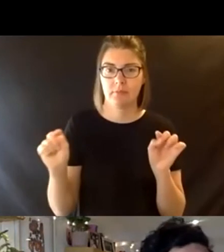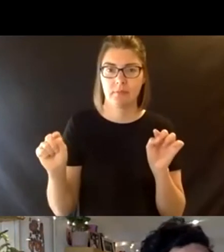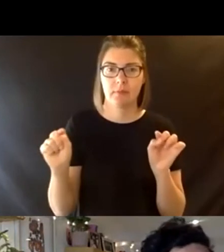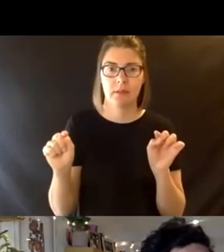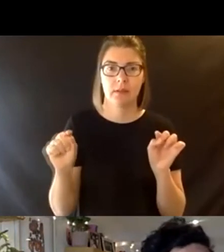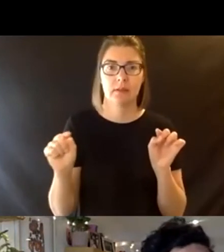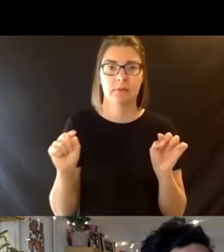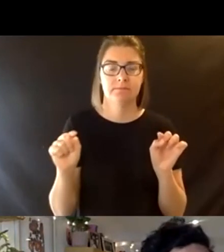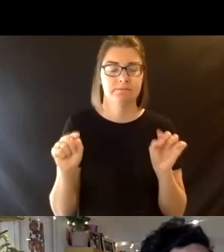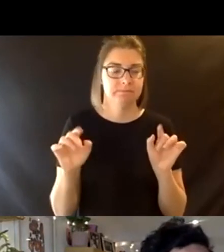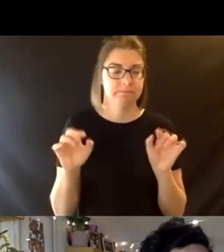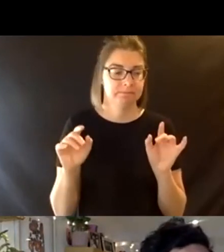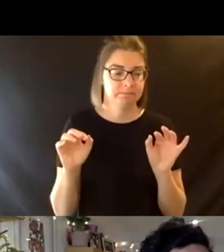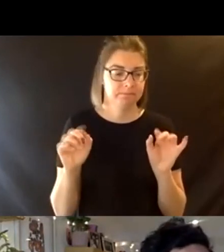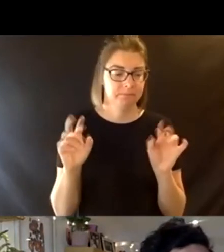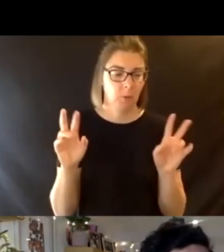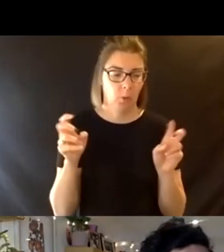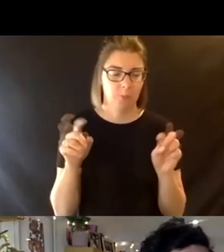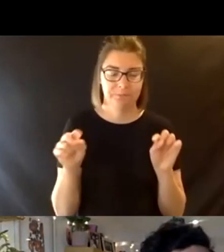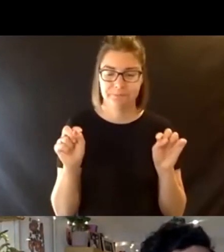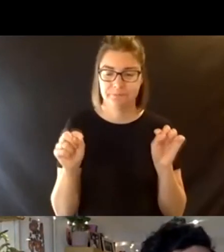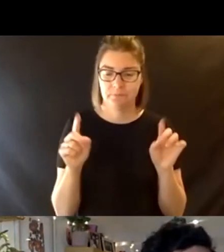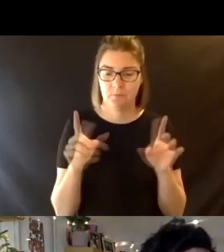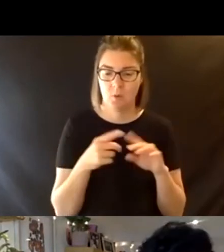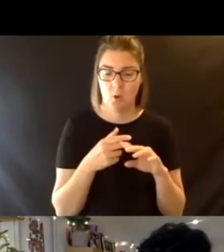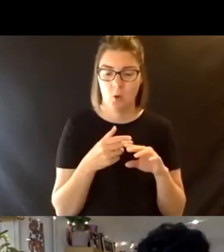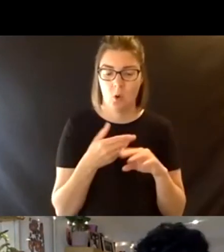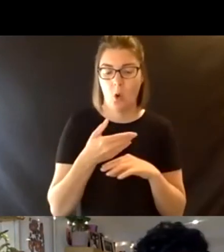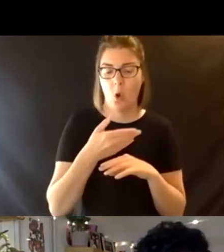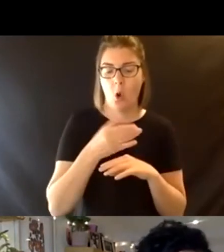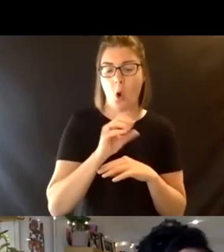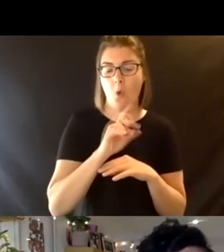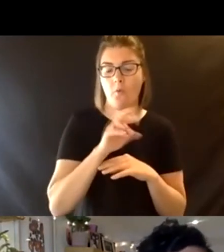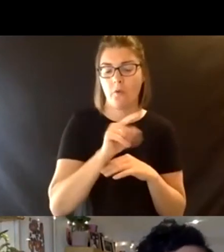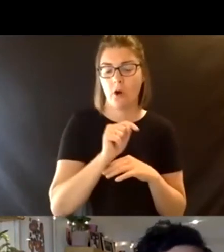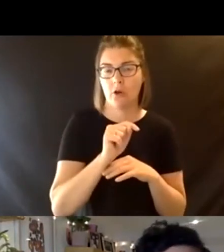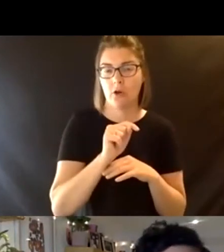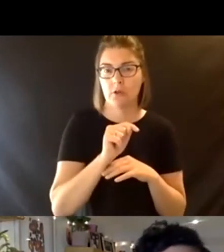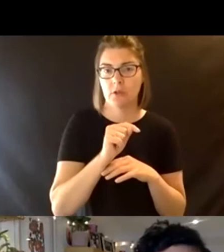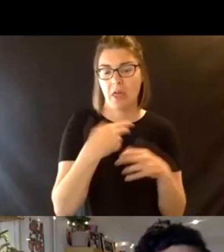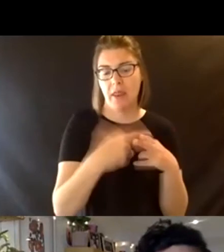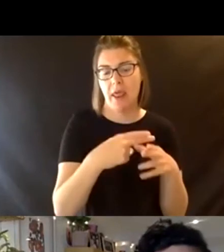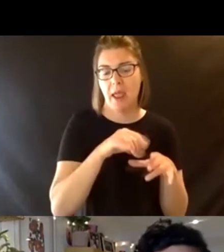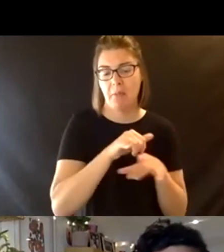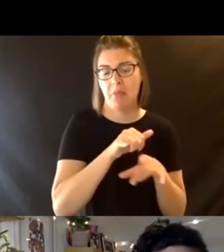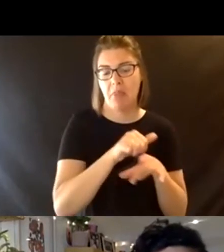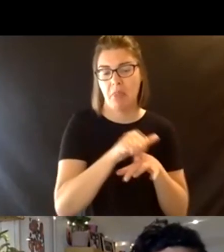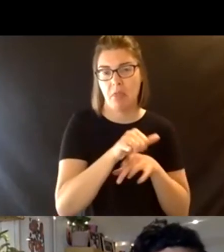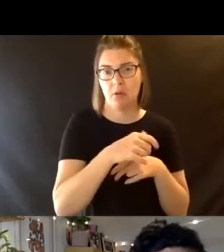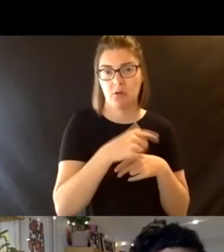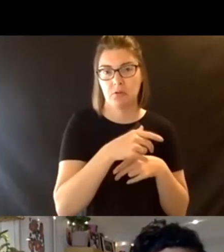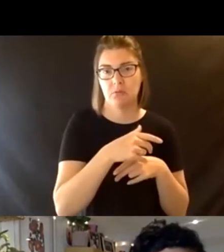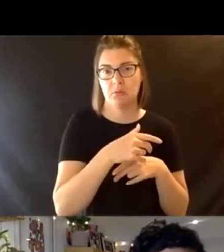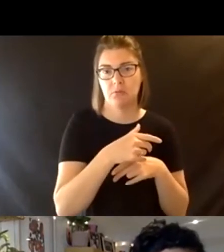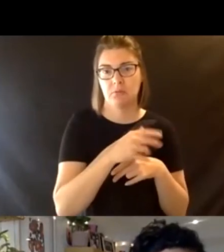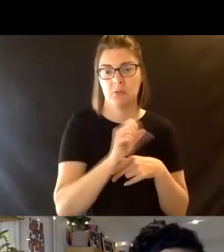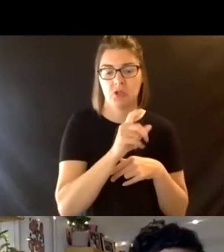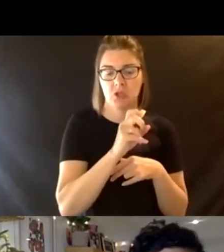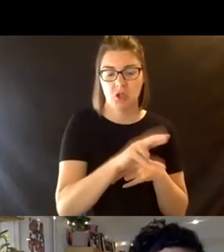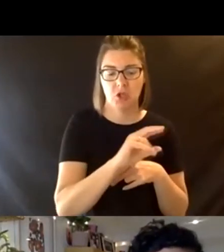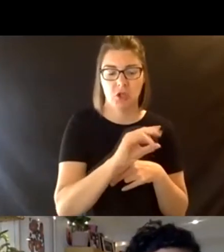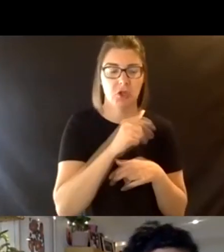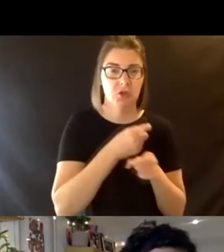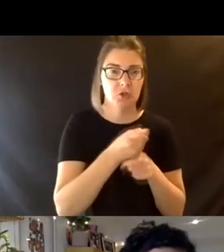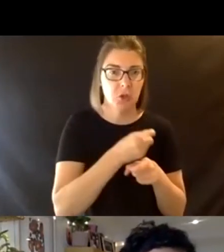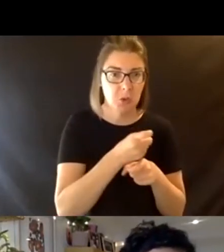the differentiation between kind of overt bigotry, so calling people names, slurs, doing jokes,